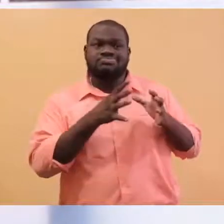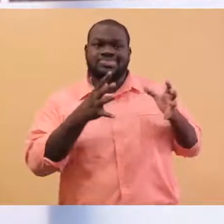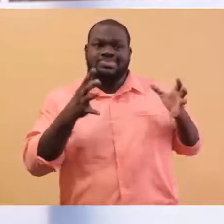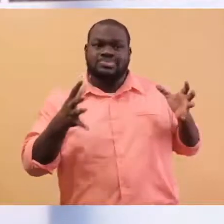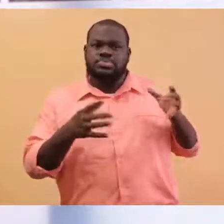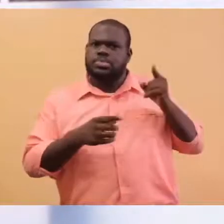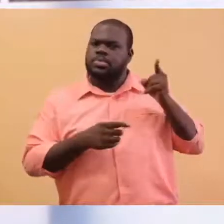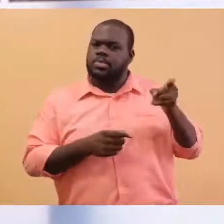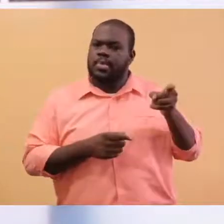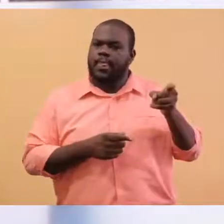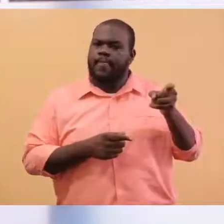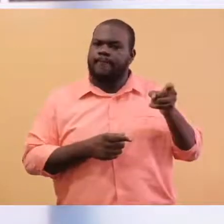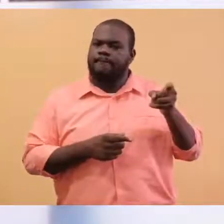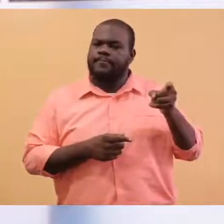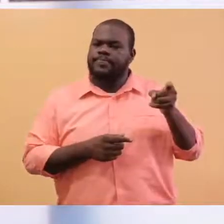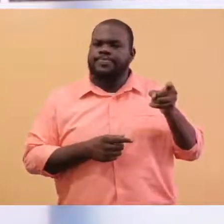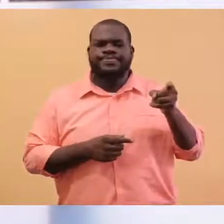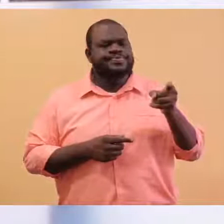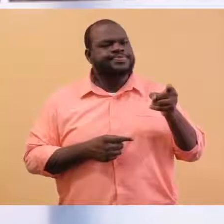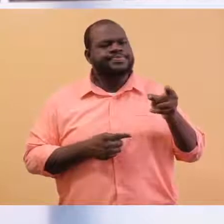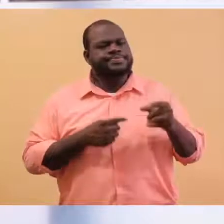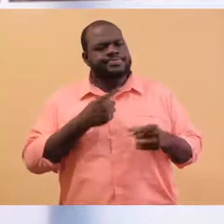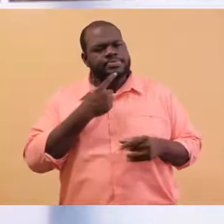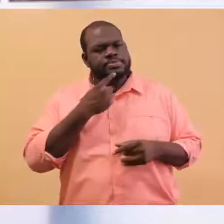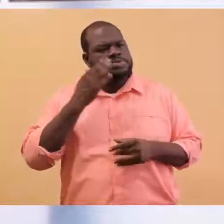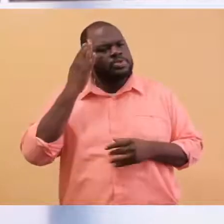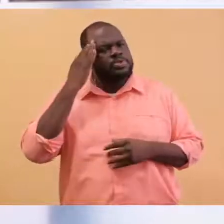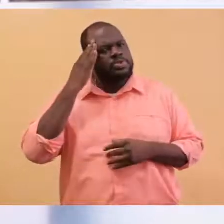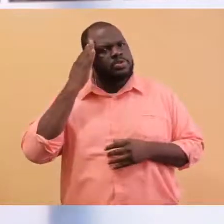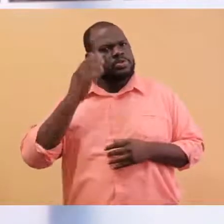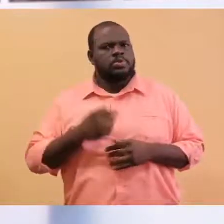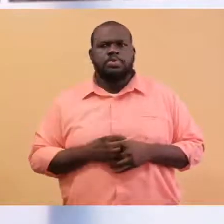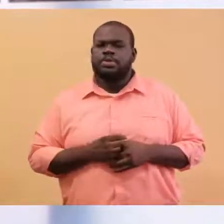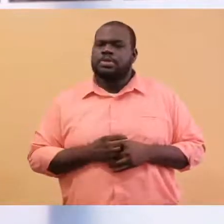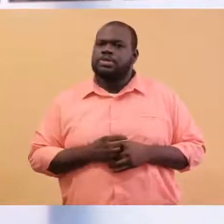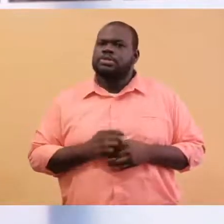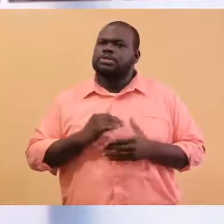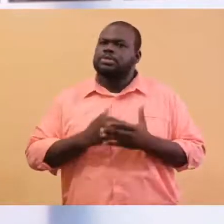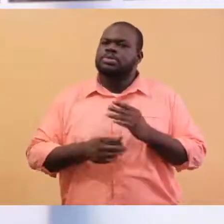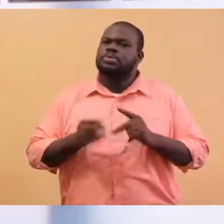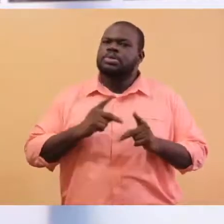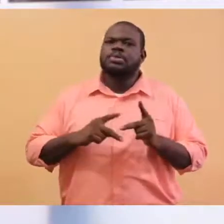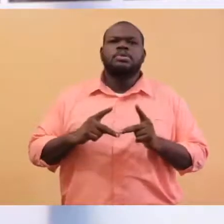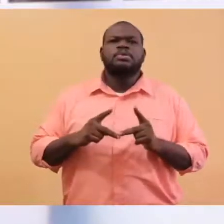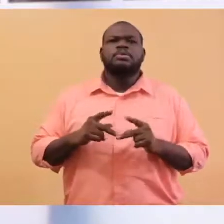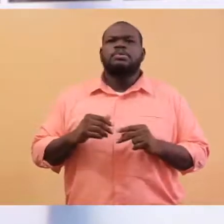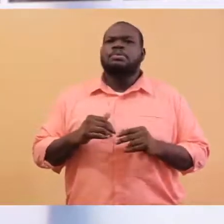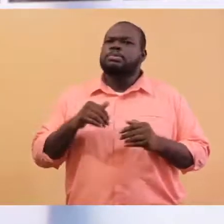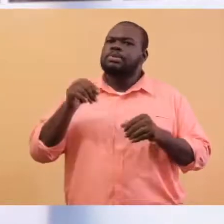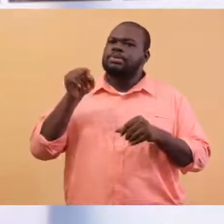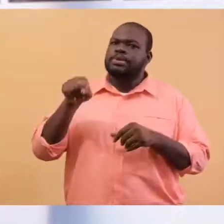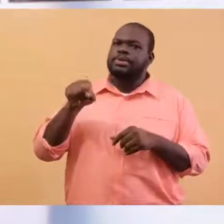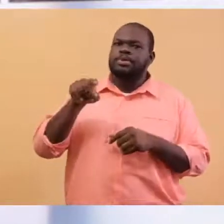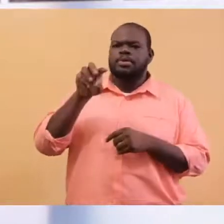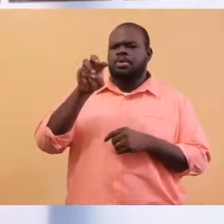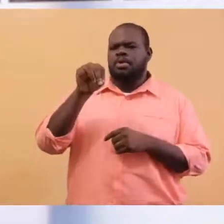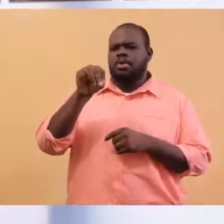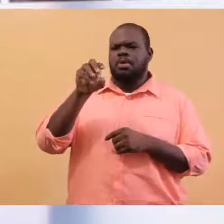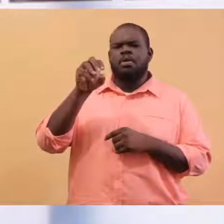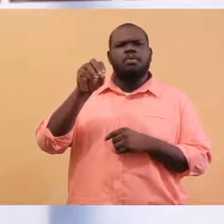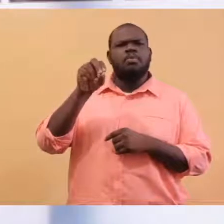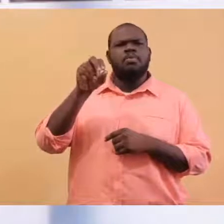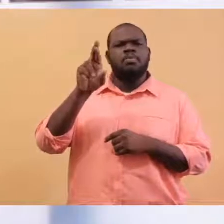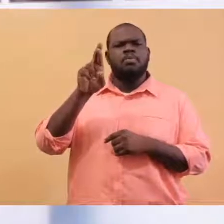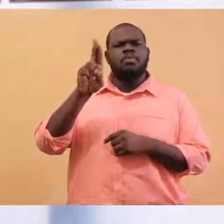to note that the attitude of some of the residents in the sub-district of Maruka has been adverse to